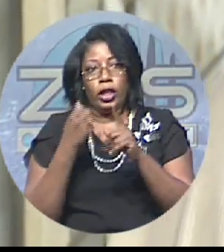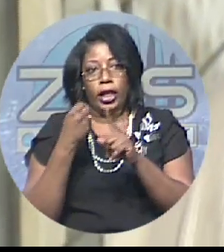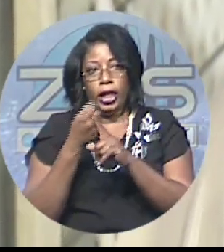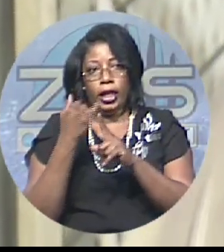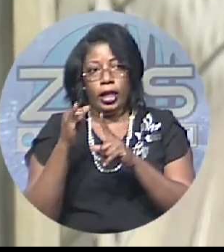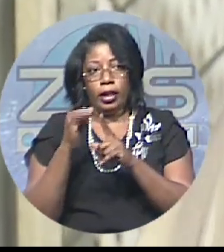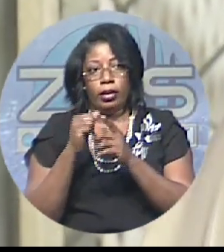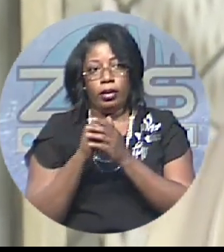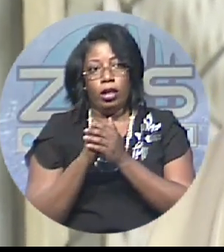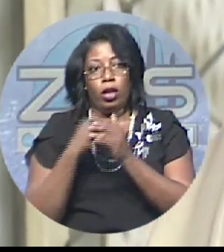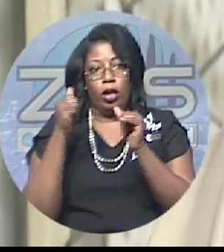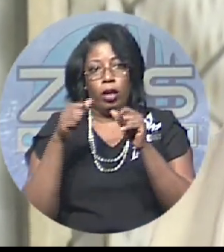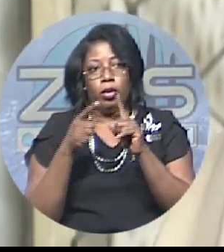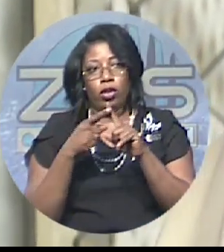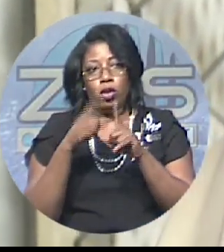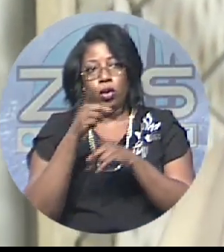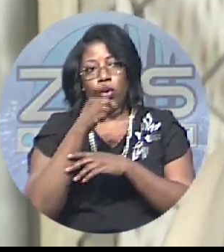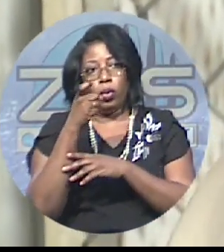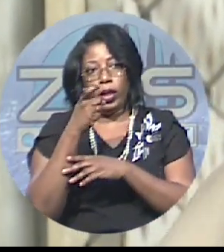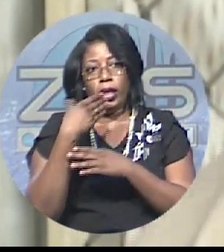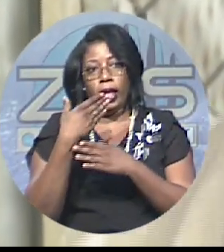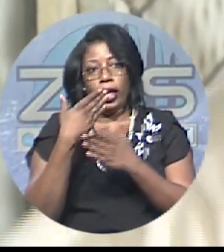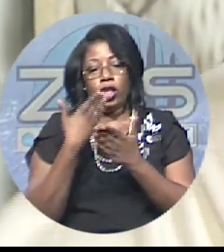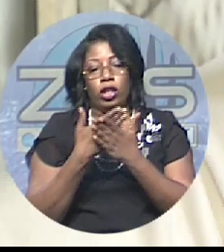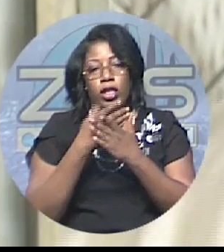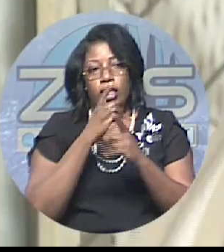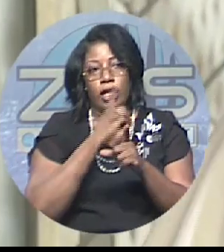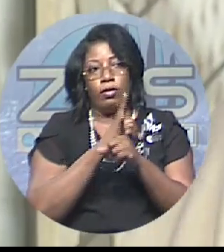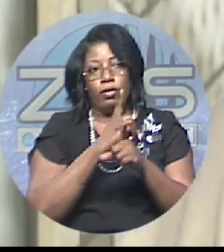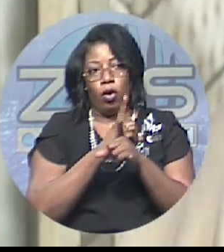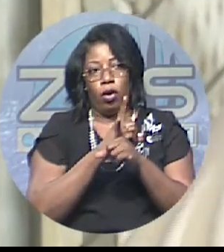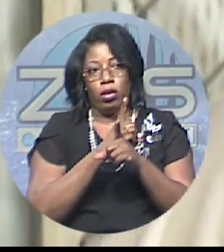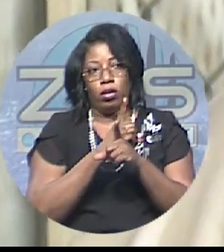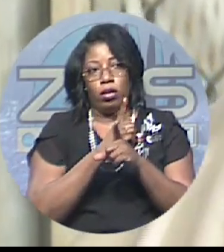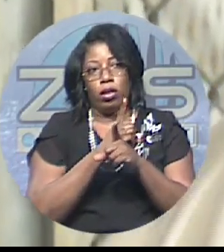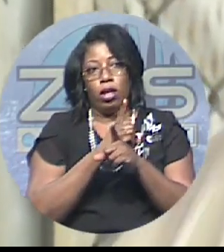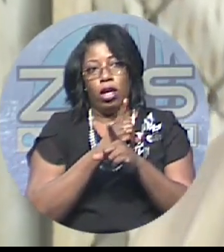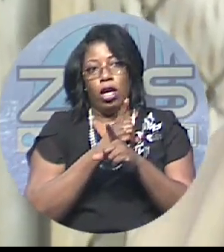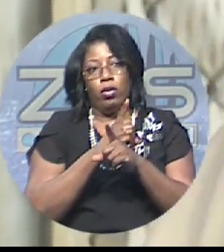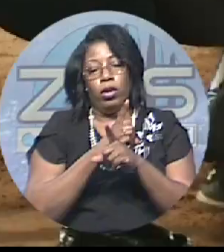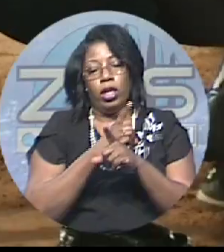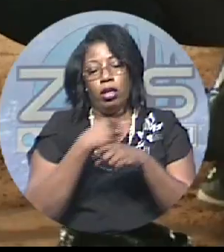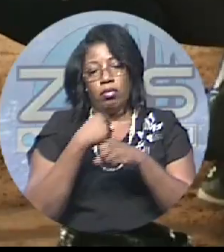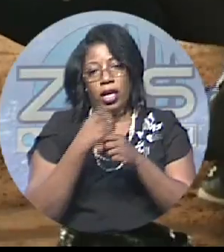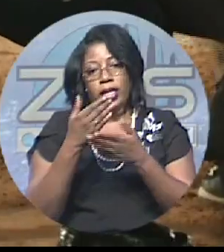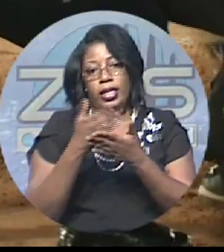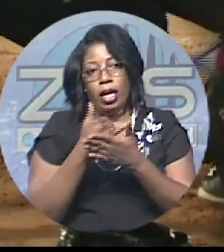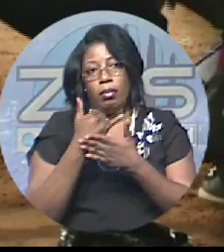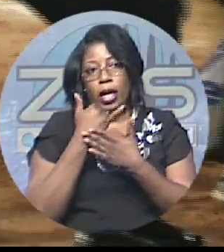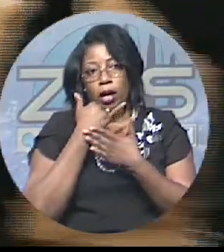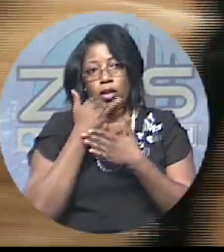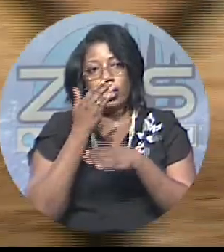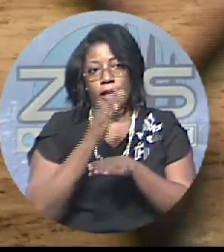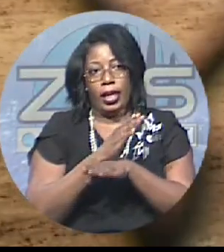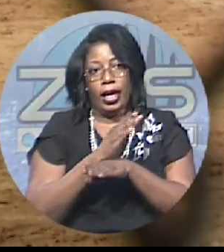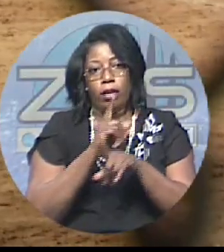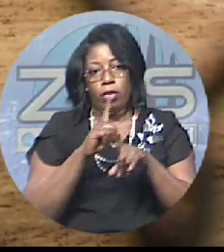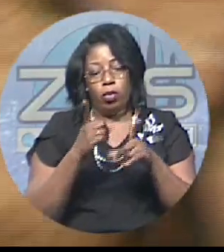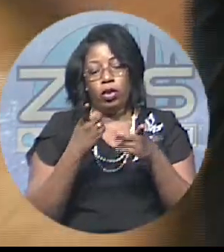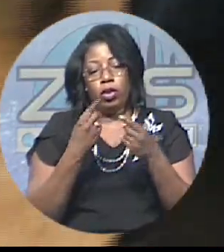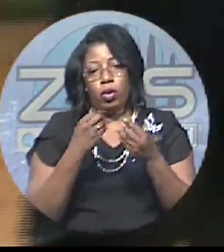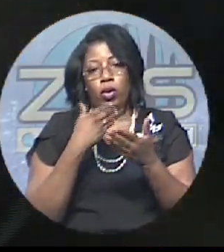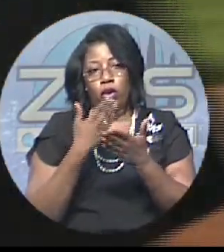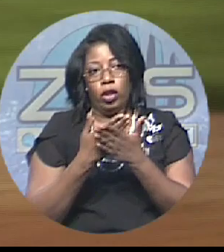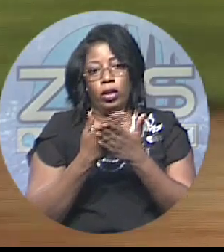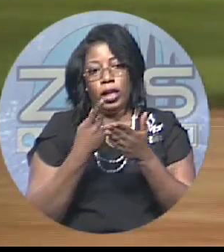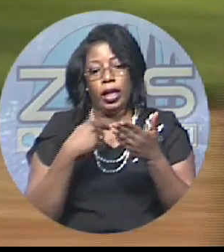for that. So we were able to pull off the win. Thank goodness our defense was, we made a few good amount of errors tonight, but what we did was good enough. We just got